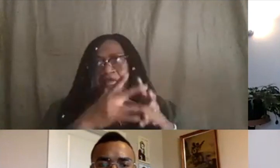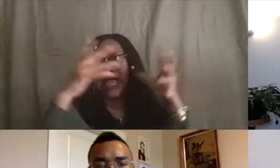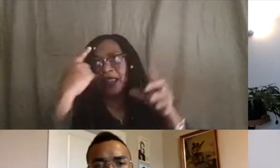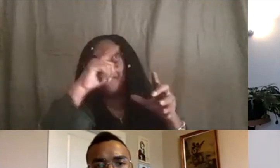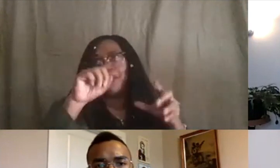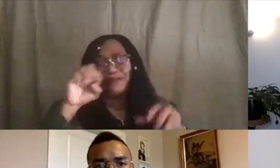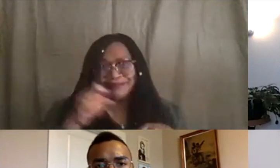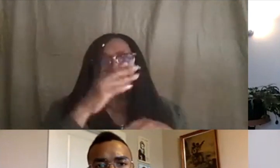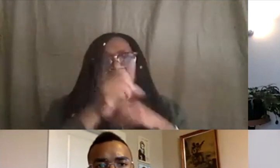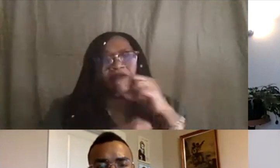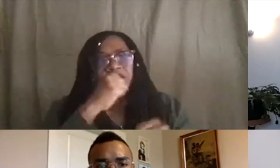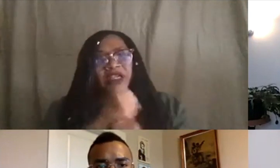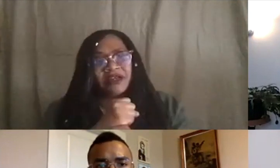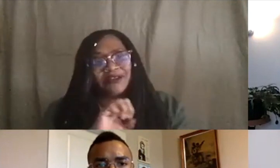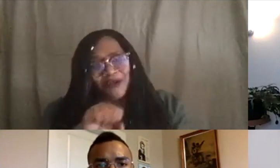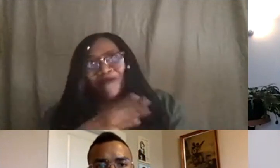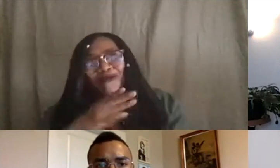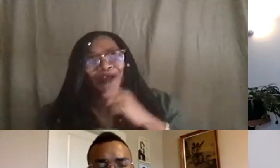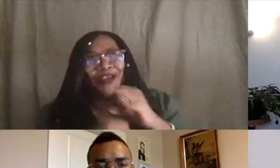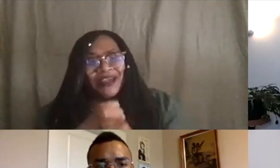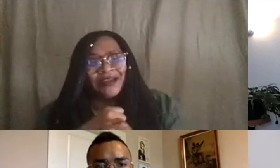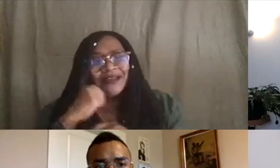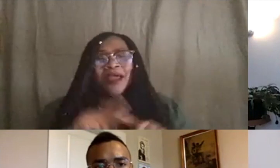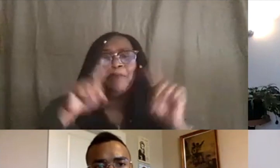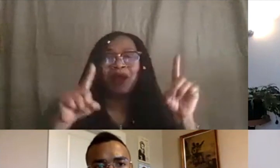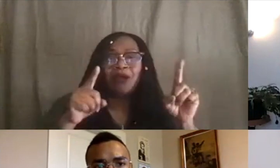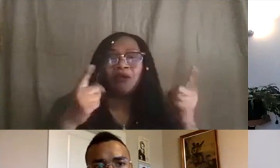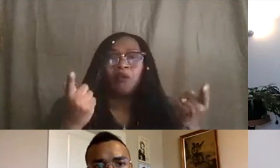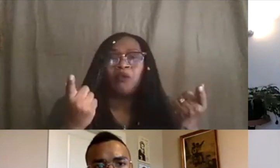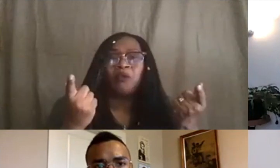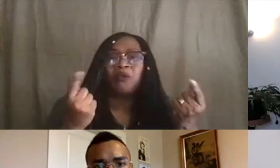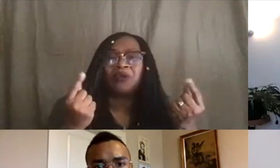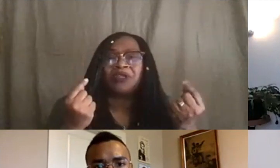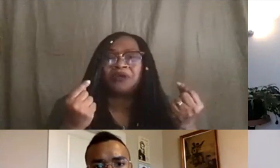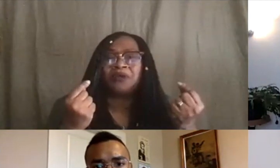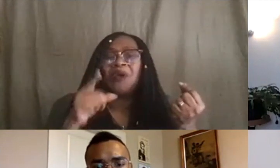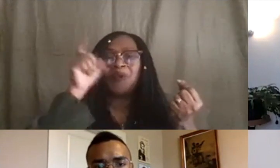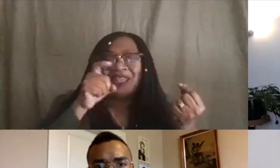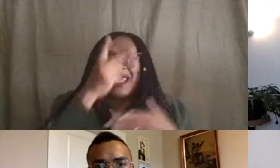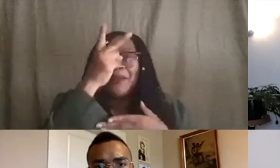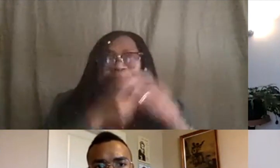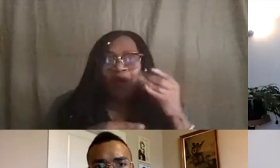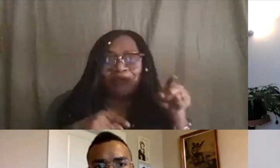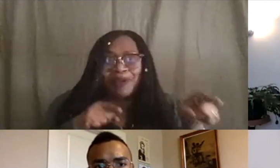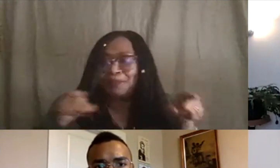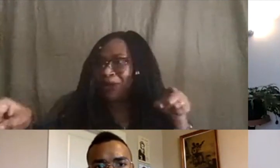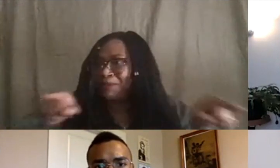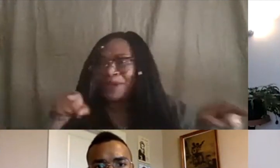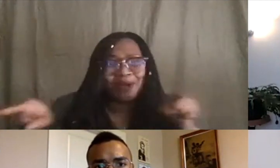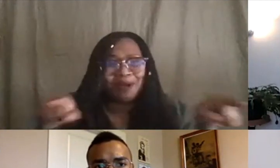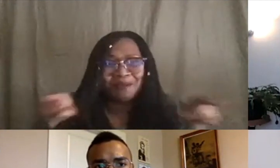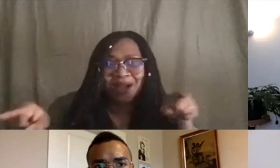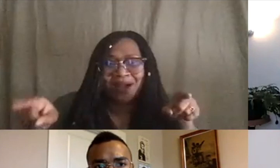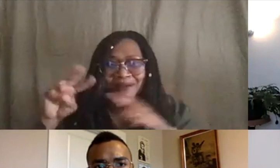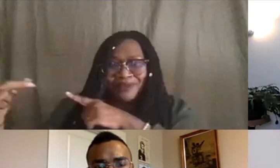several years or a few years or so. But we have to have both sides. Just your opinion, LaTanya. I've seriously